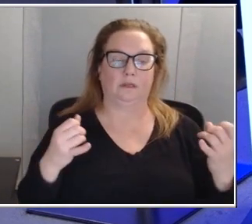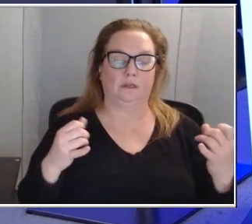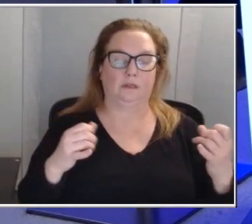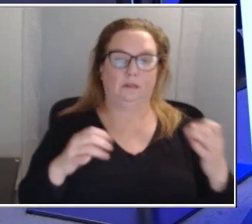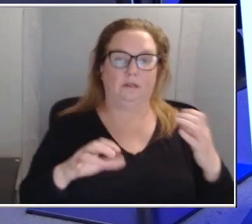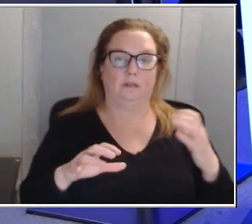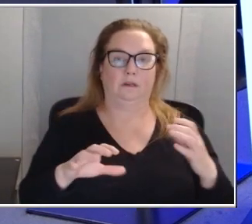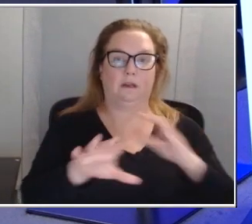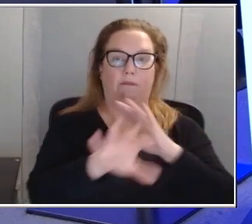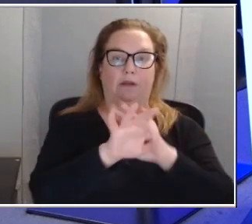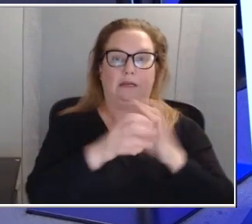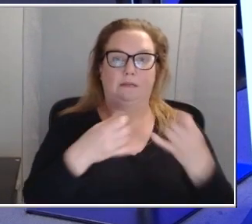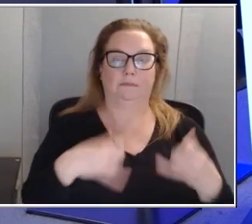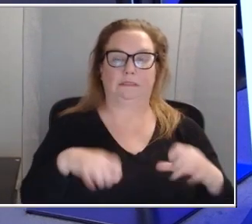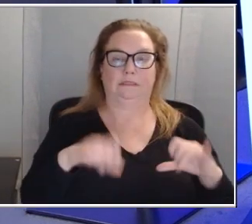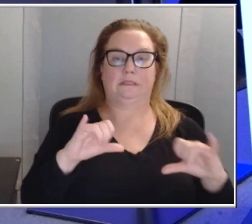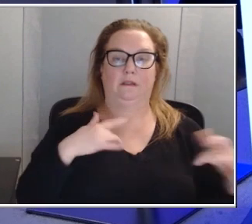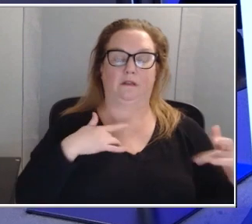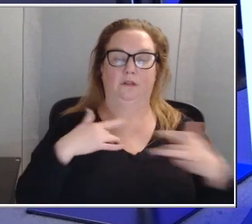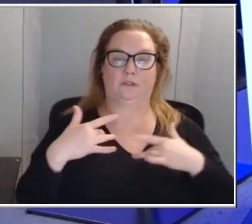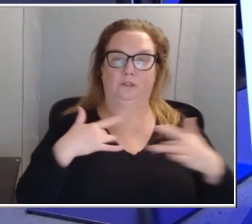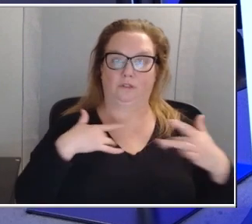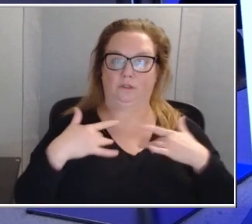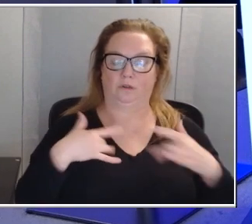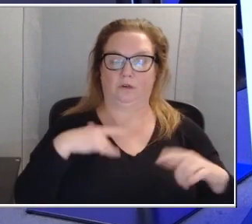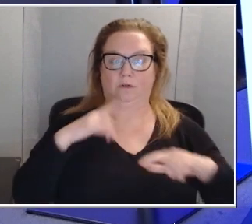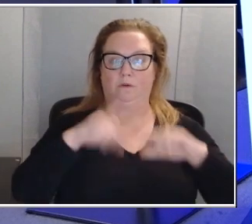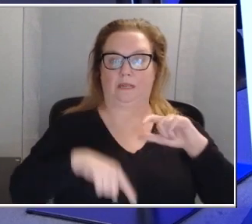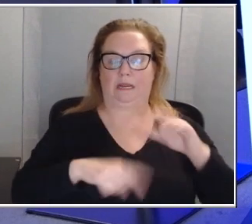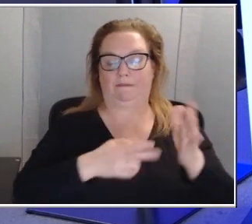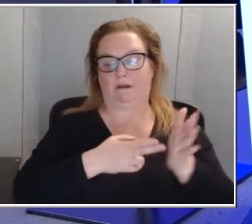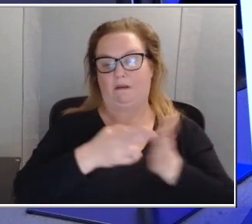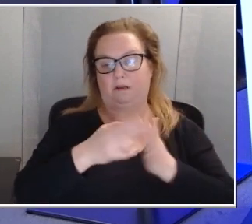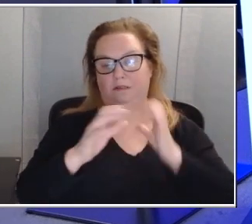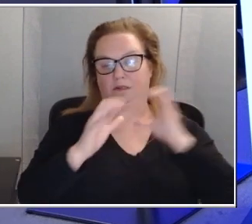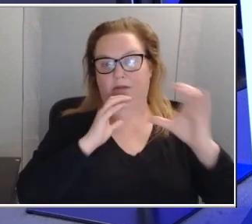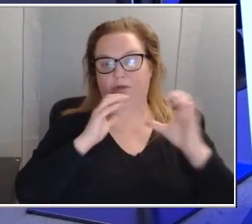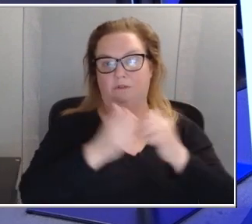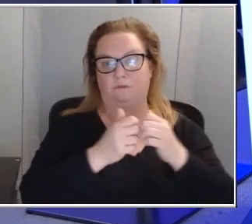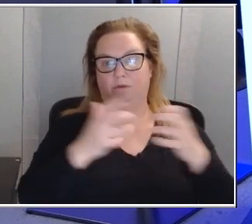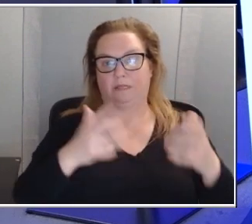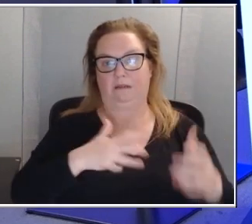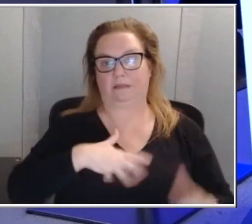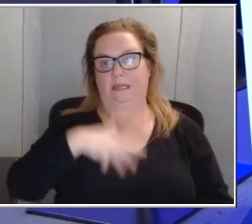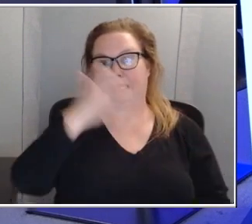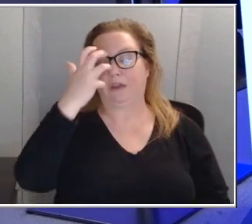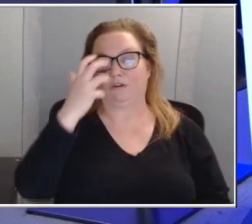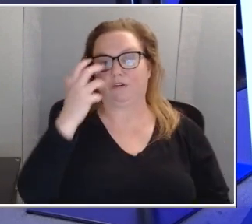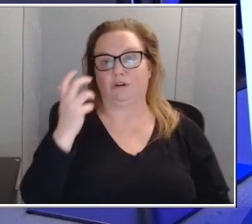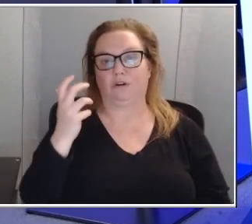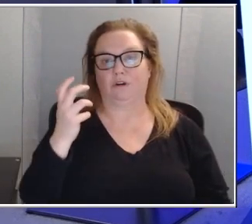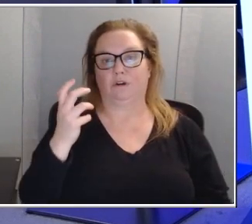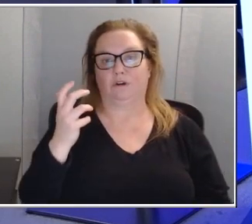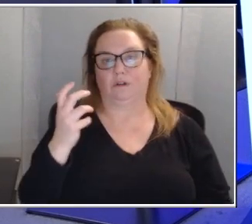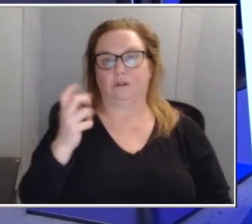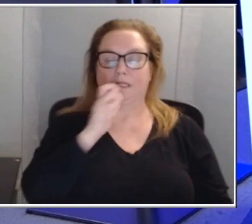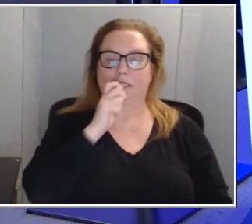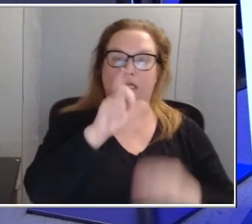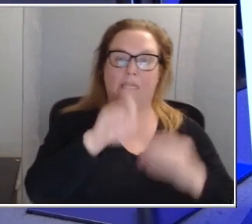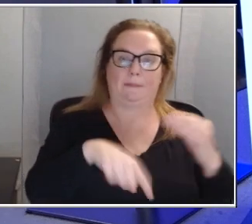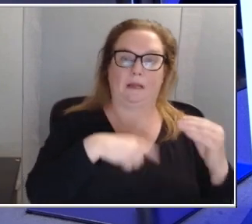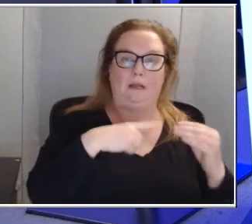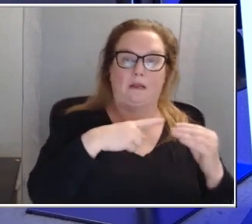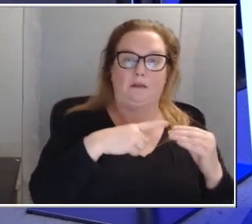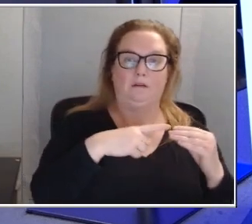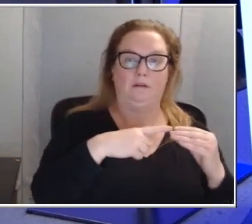still concerned that we can't have an honest conversation without the anger, and it's not about, it's really